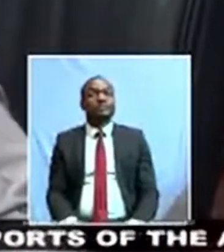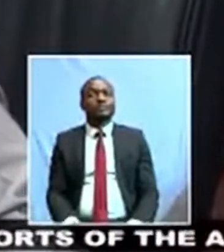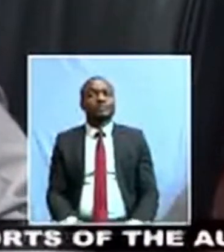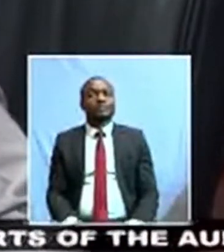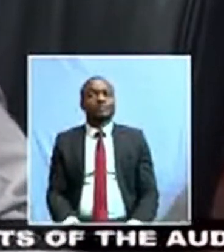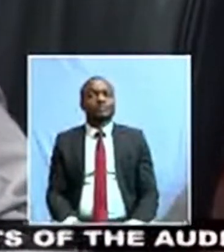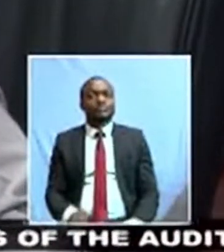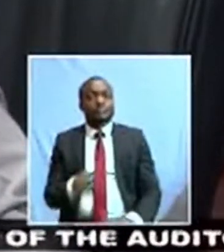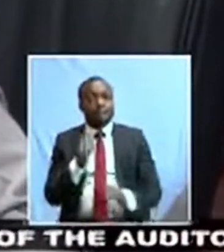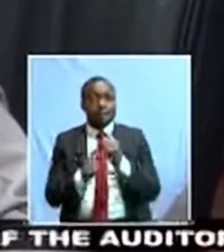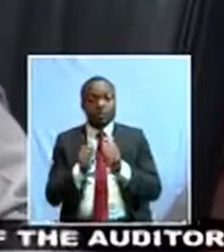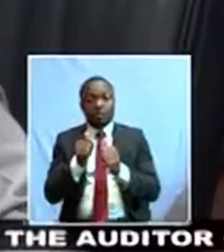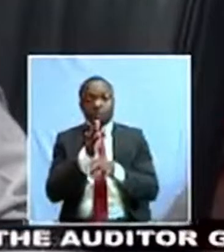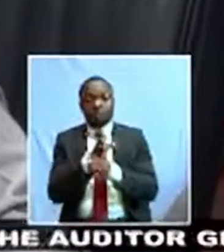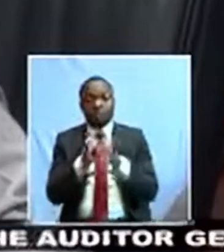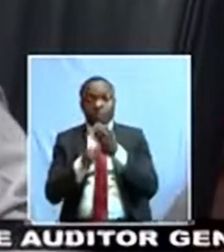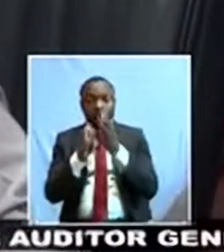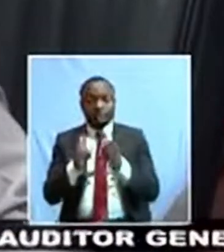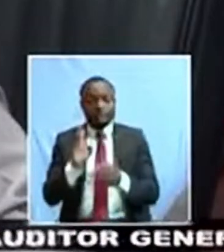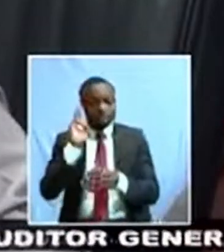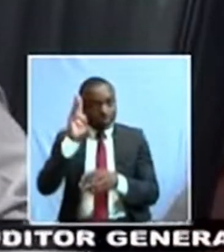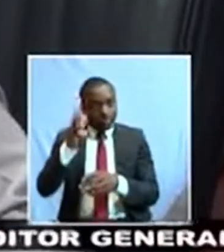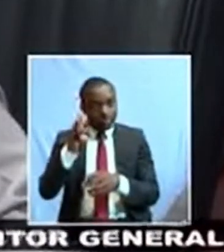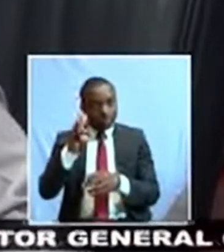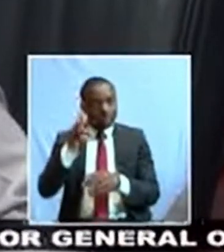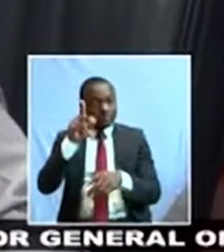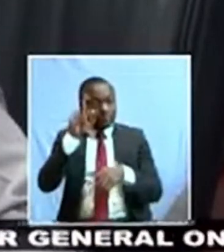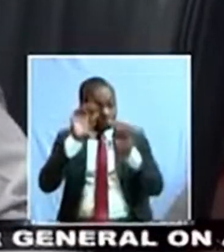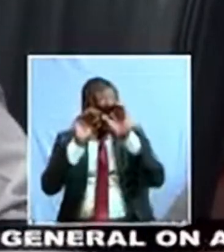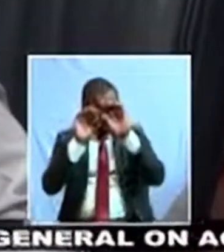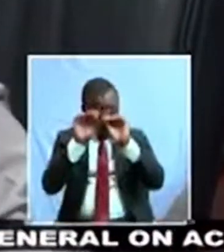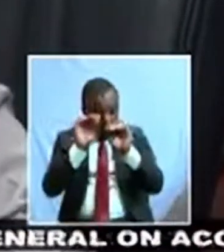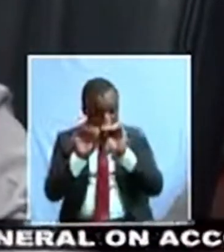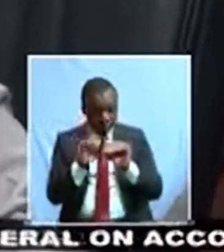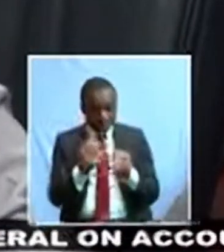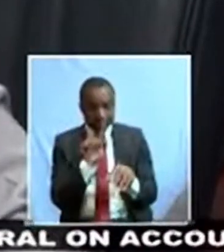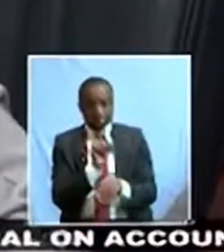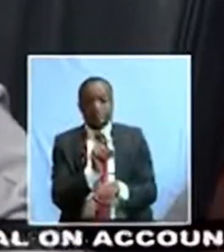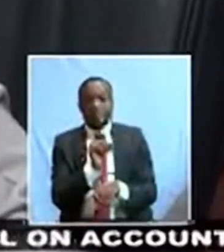under which the contractor is going to take care and maintenance of this